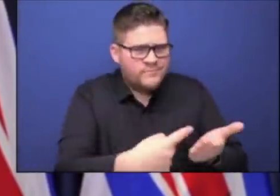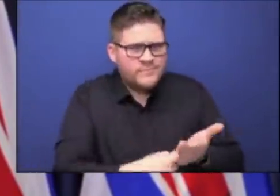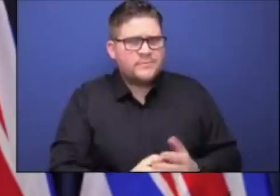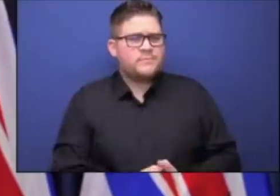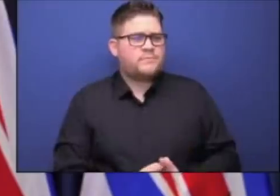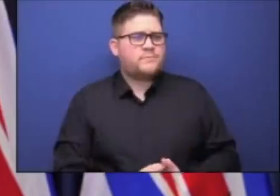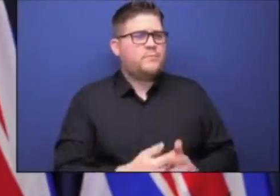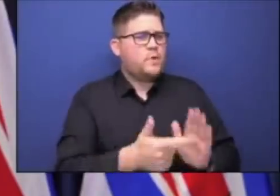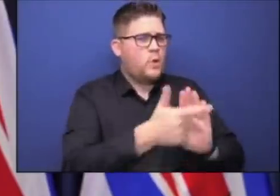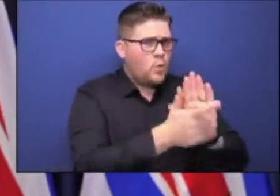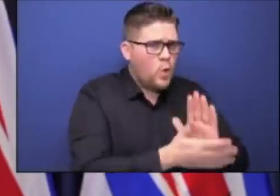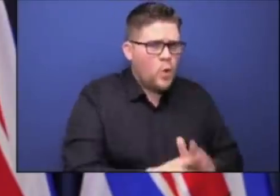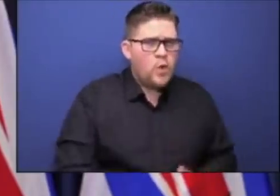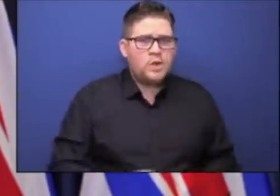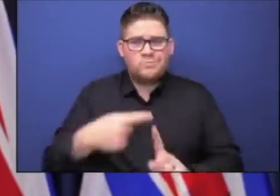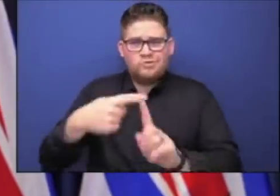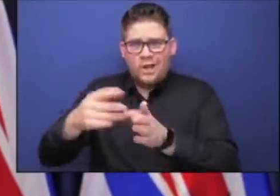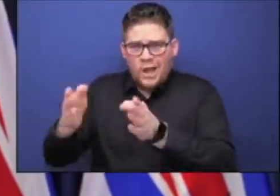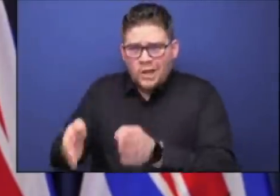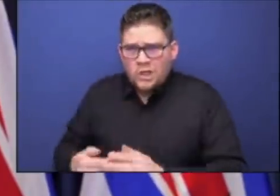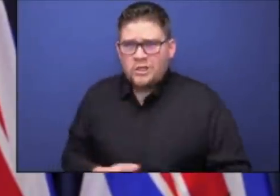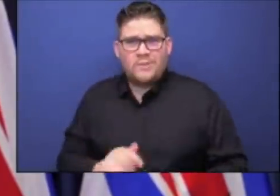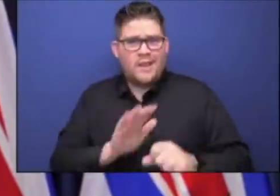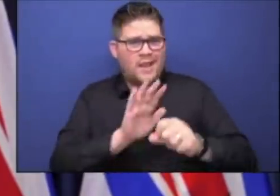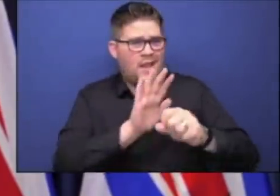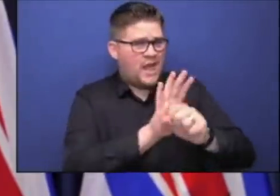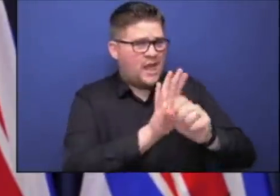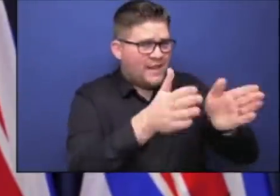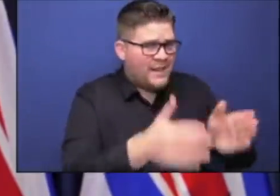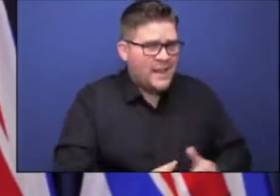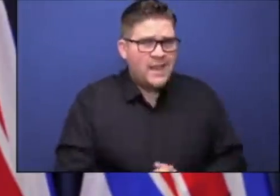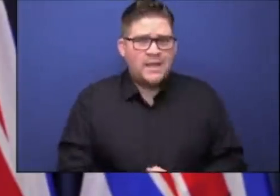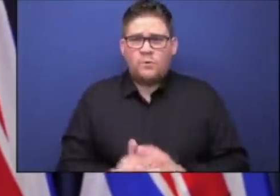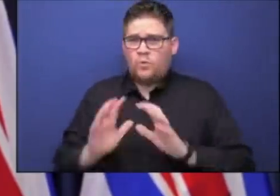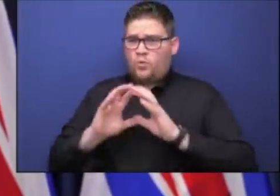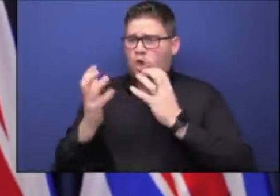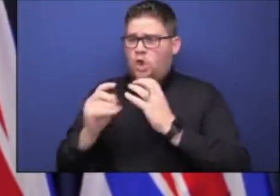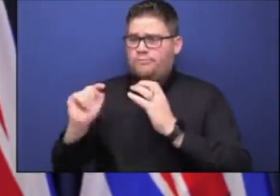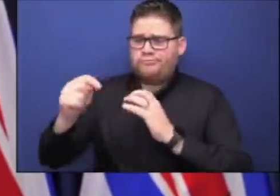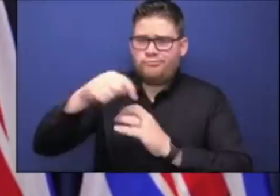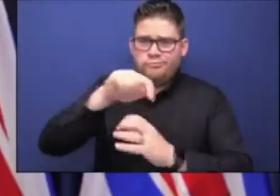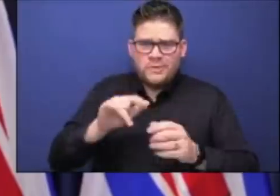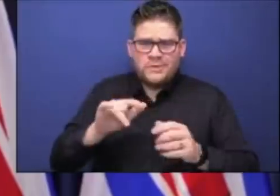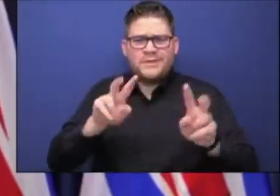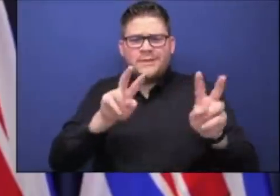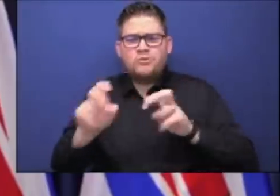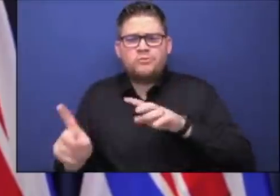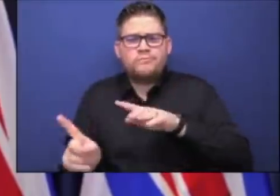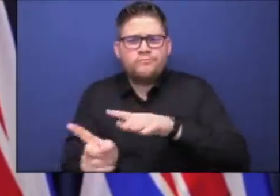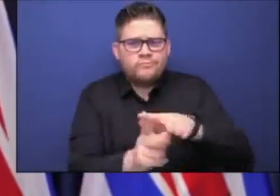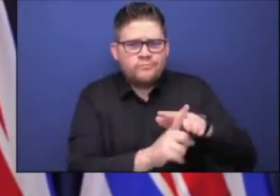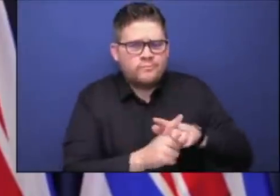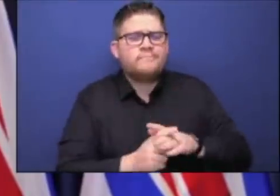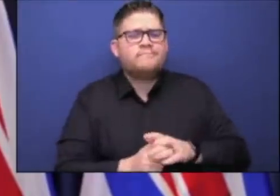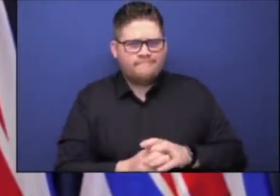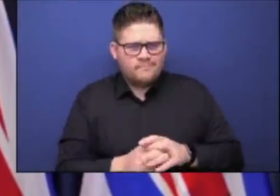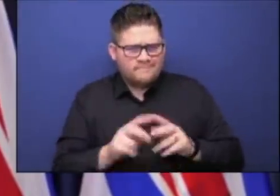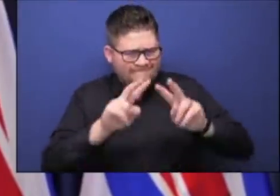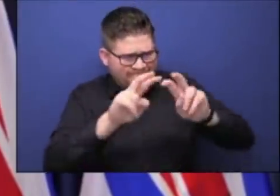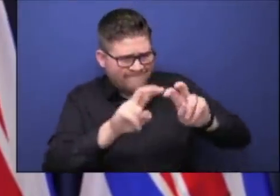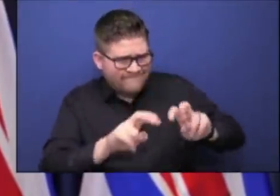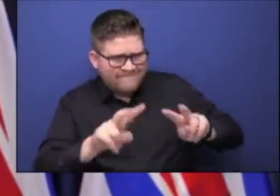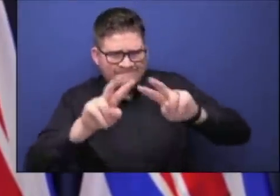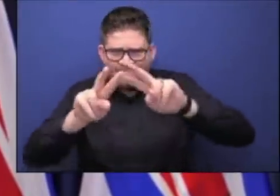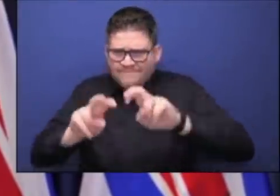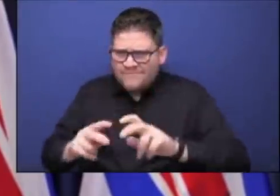find a good package that would balance the needs of all parties to have a more secure, a more successful